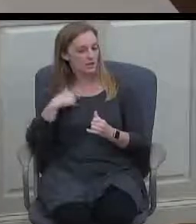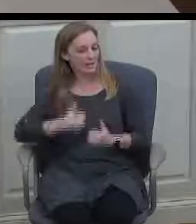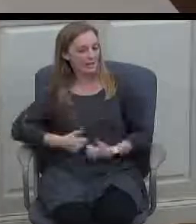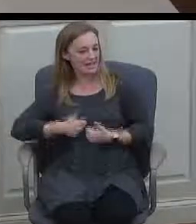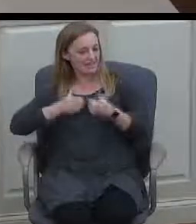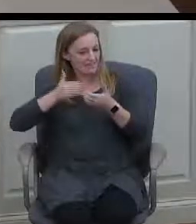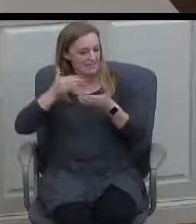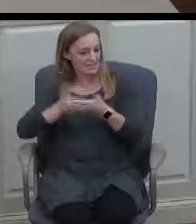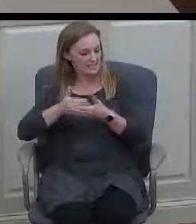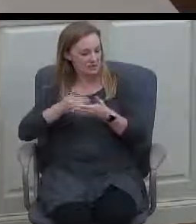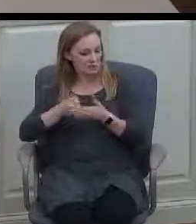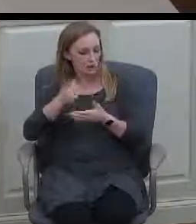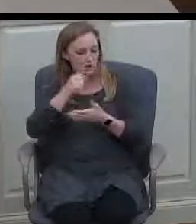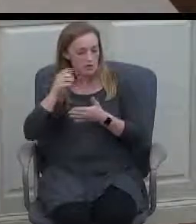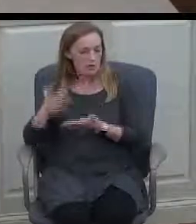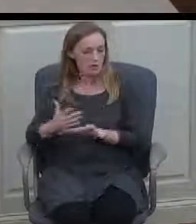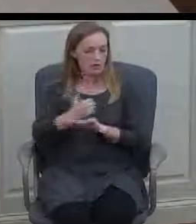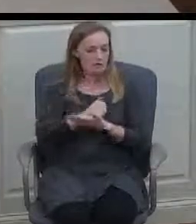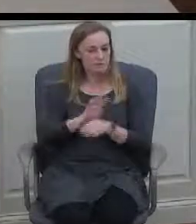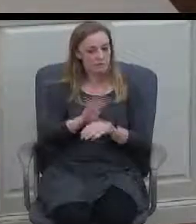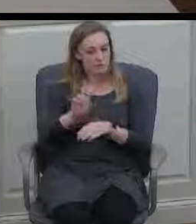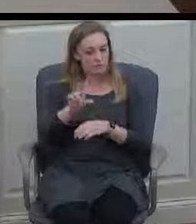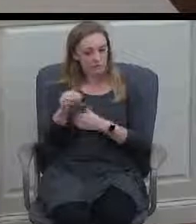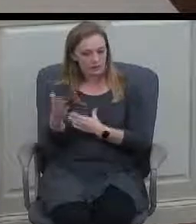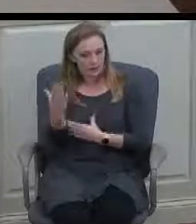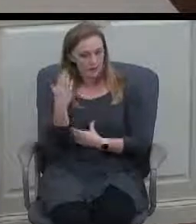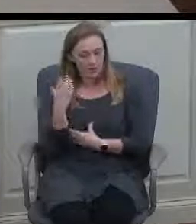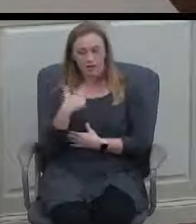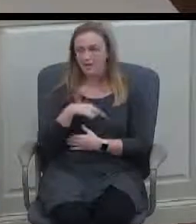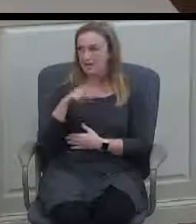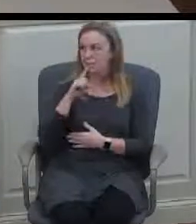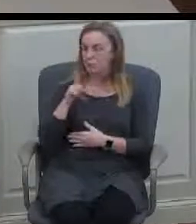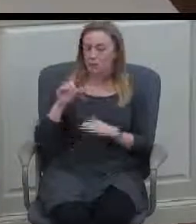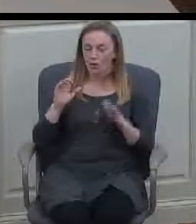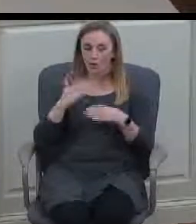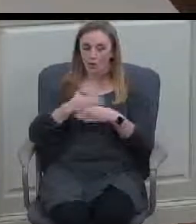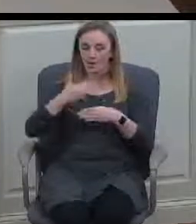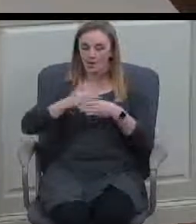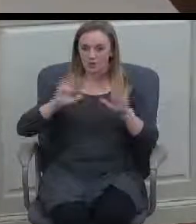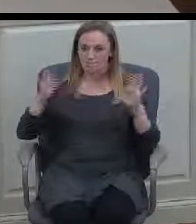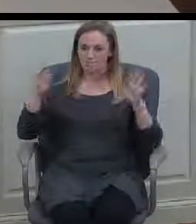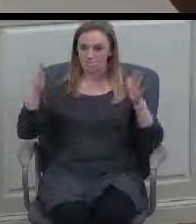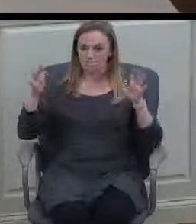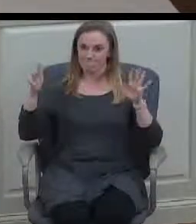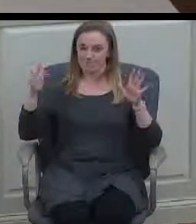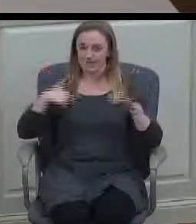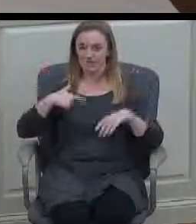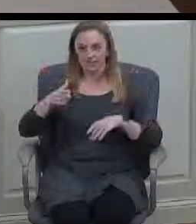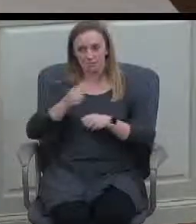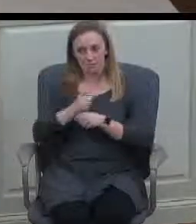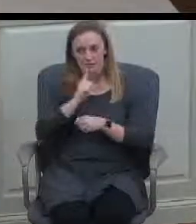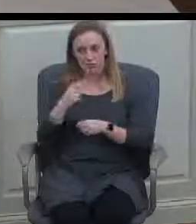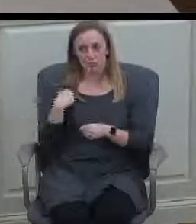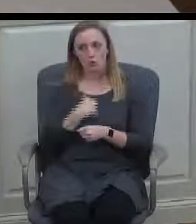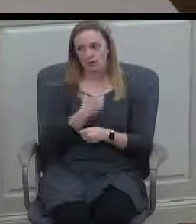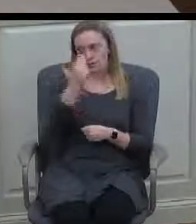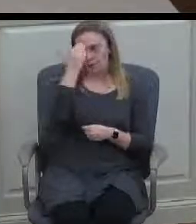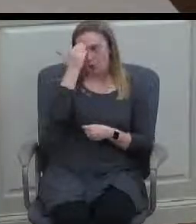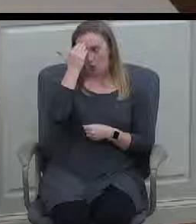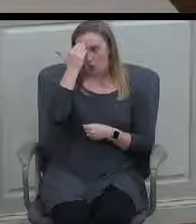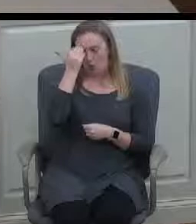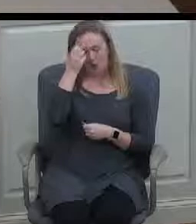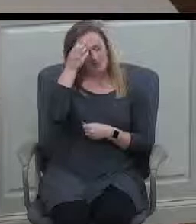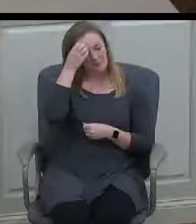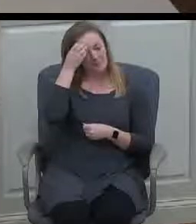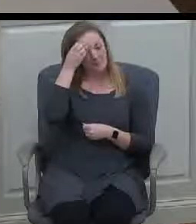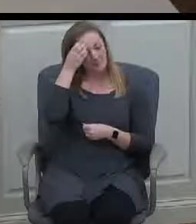Yeah, that is a legitimate concern, and I'm sure it rattles his windows because he's made sure we knew about it. Well, it's gotten